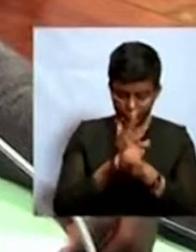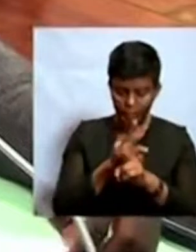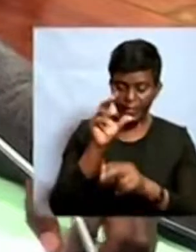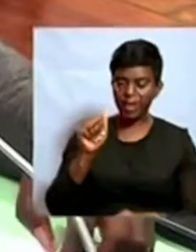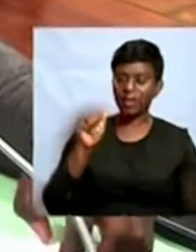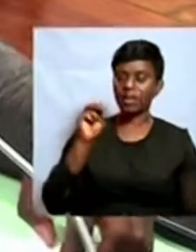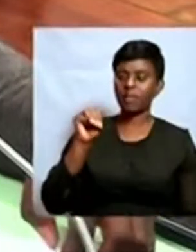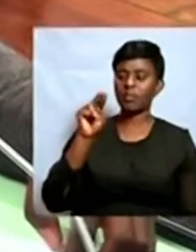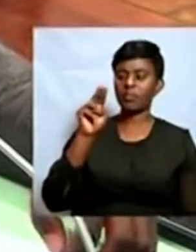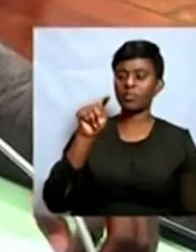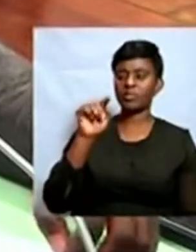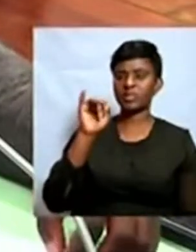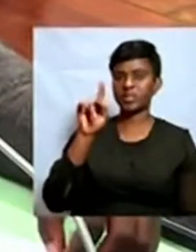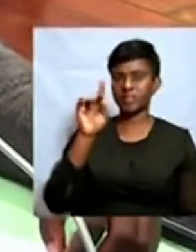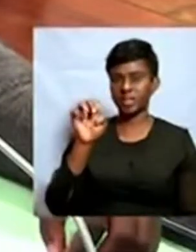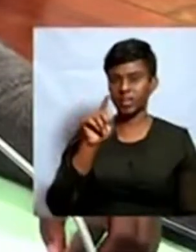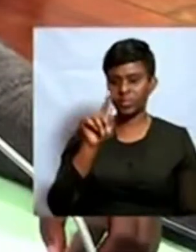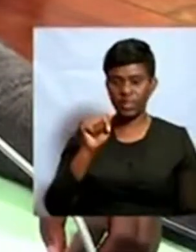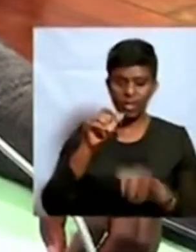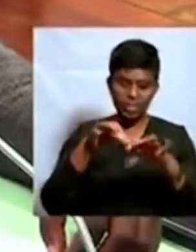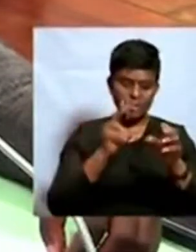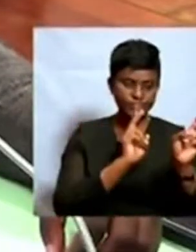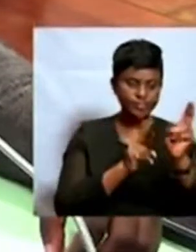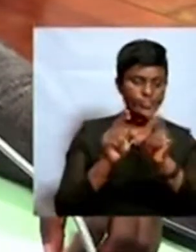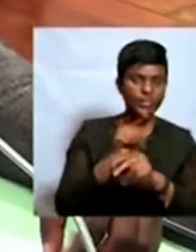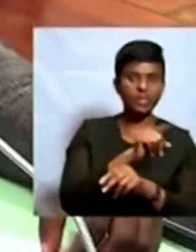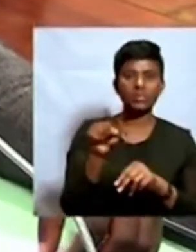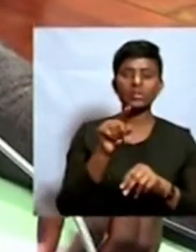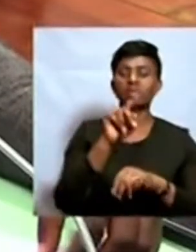Mutike. Witness, you may proceed to respond to the questions.